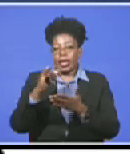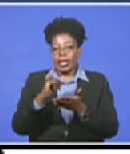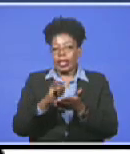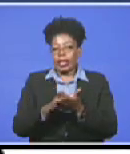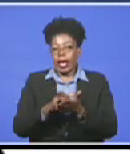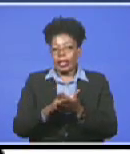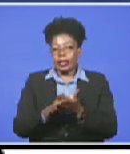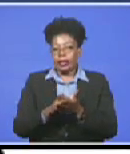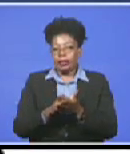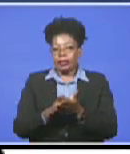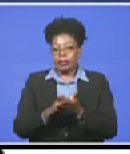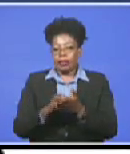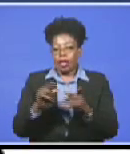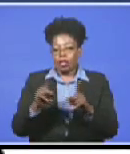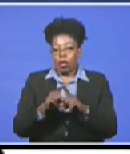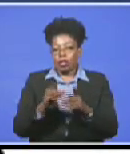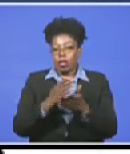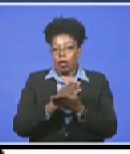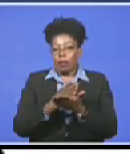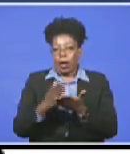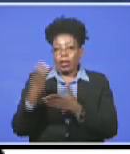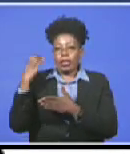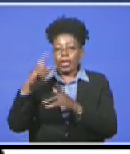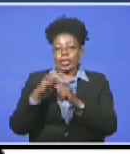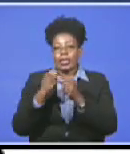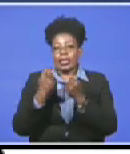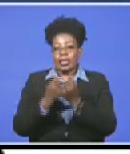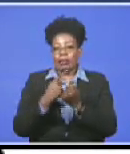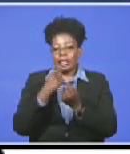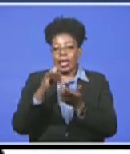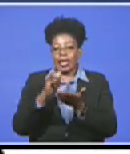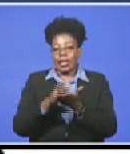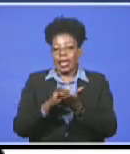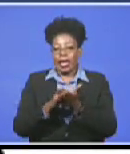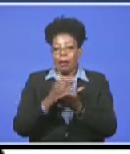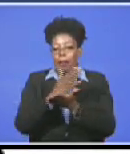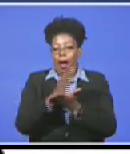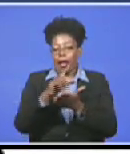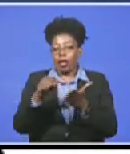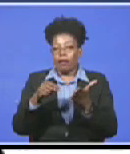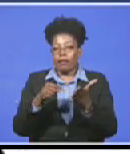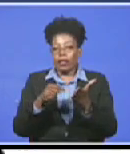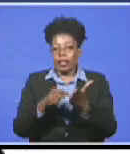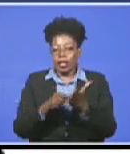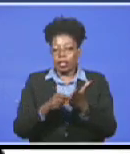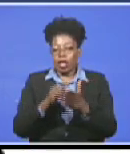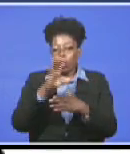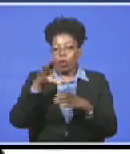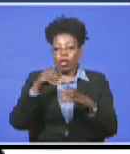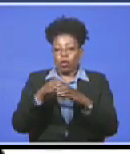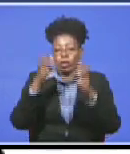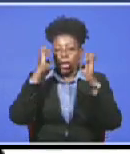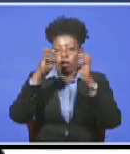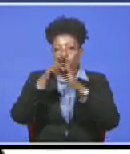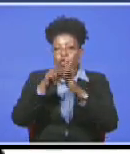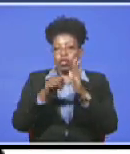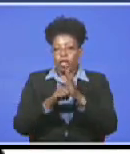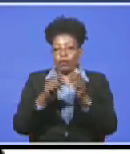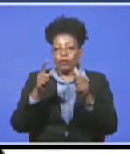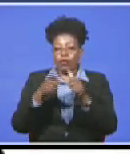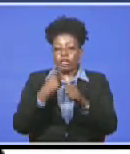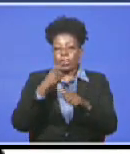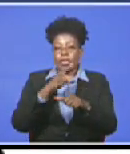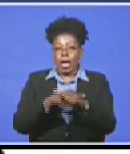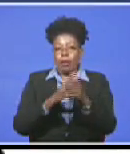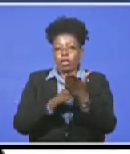Corporate Services is also part of the executive team and says a significant part of this initial launch will include education for first-time